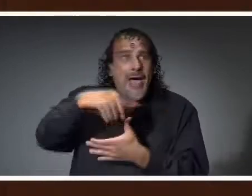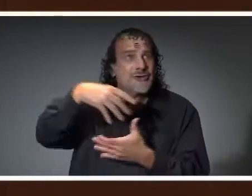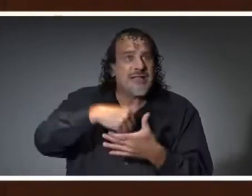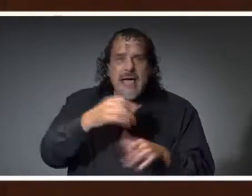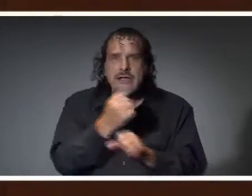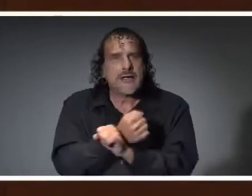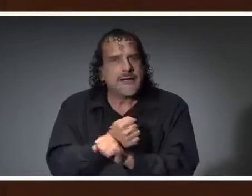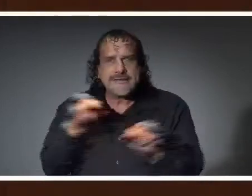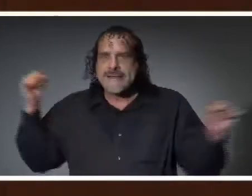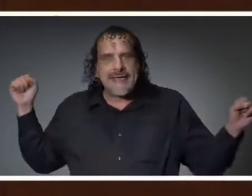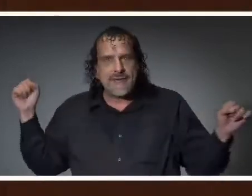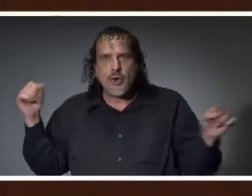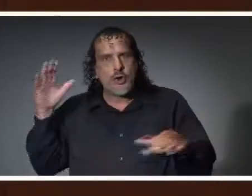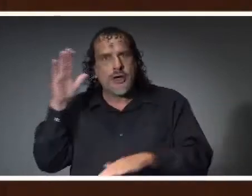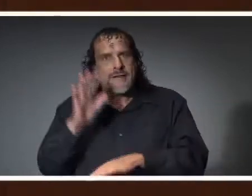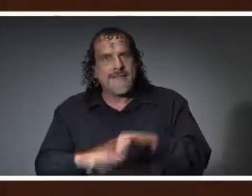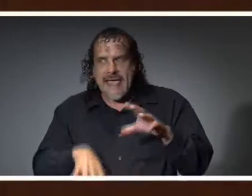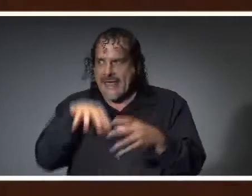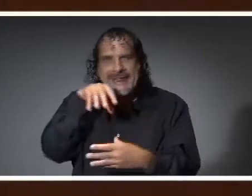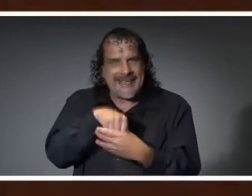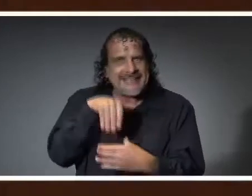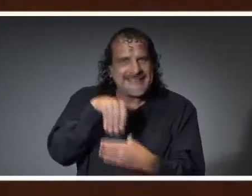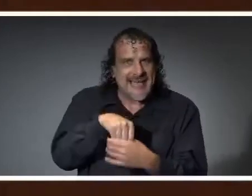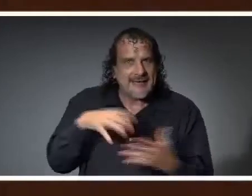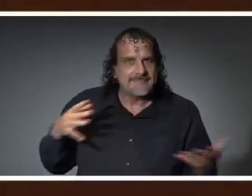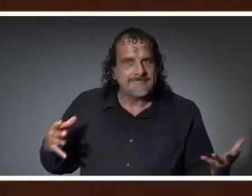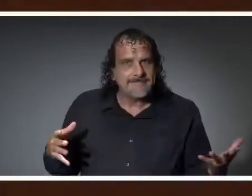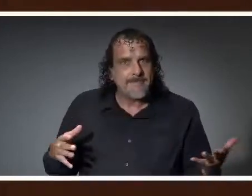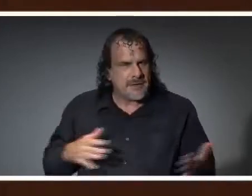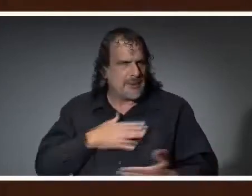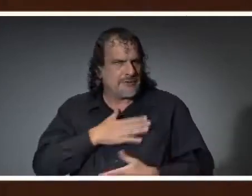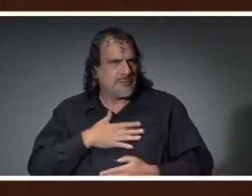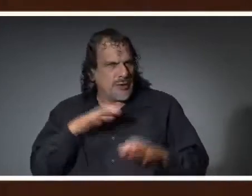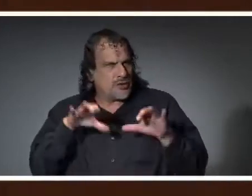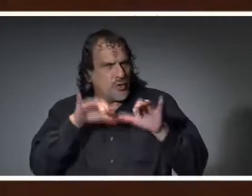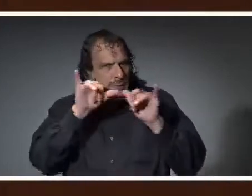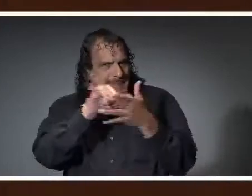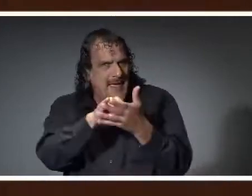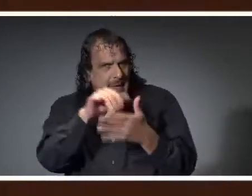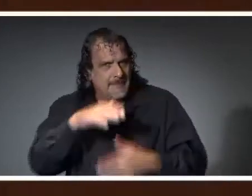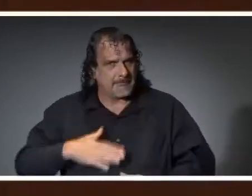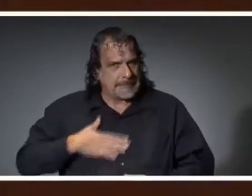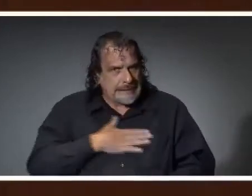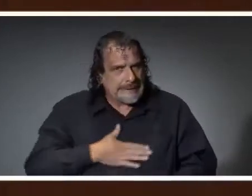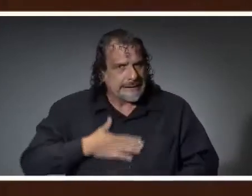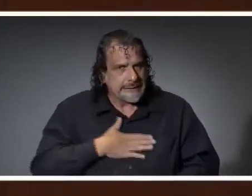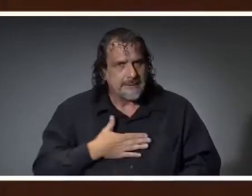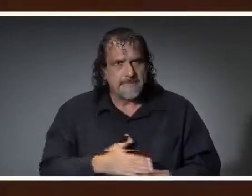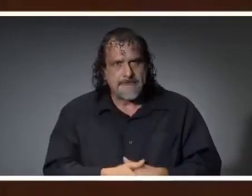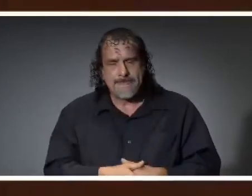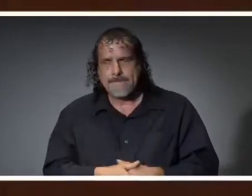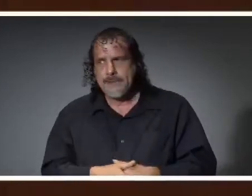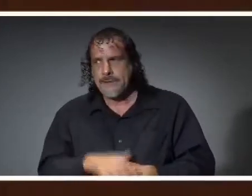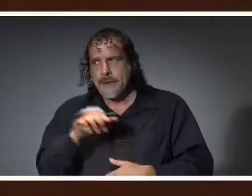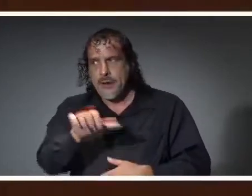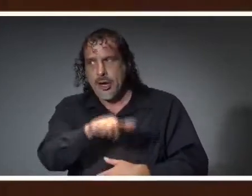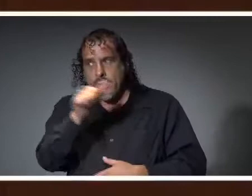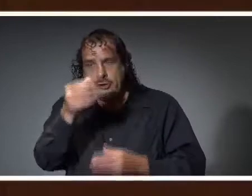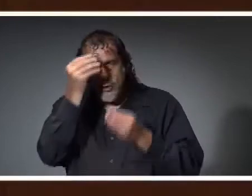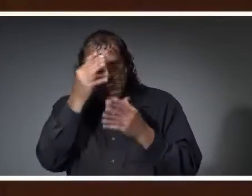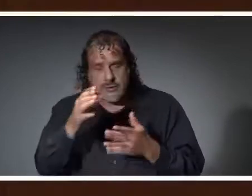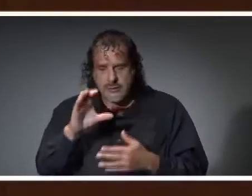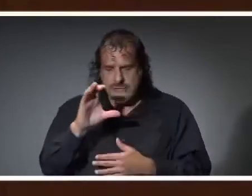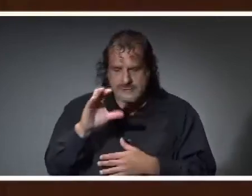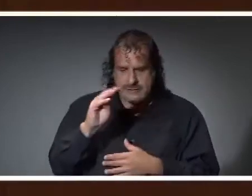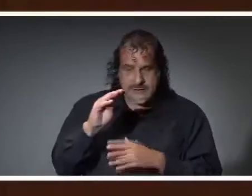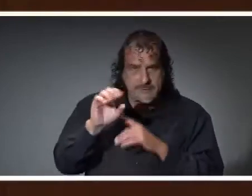safer venue to have any sort of get-together than indoors, so please consider that. In other news,